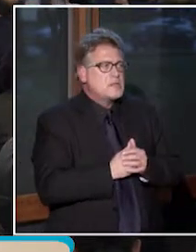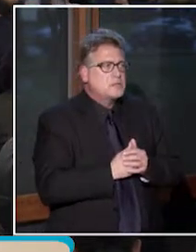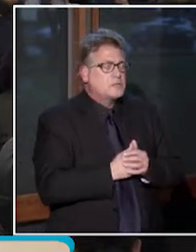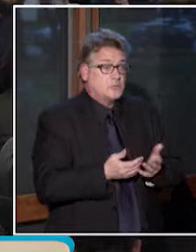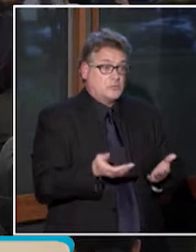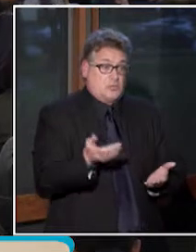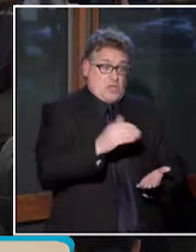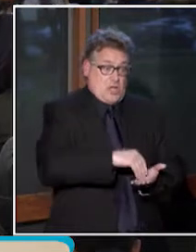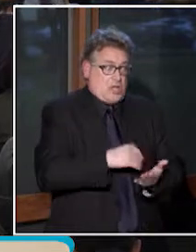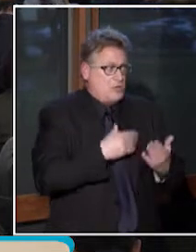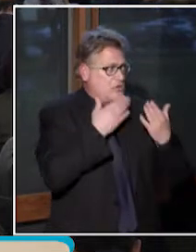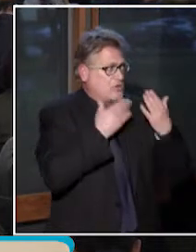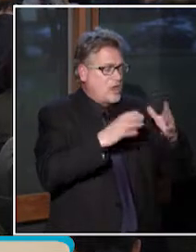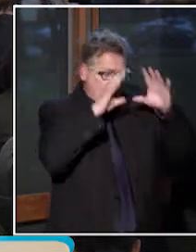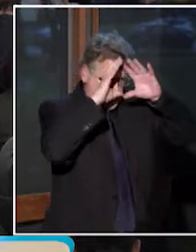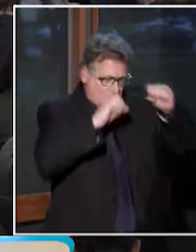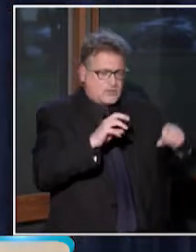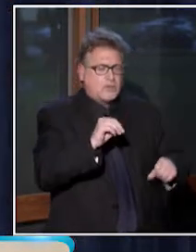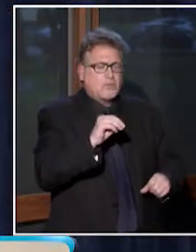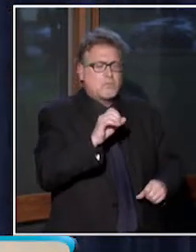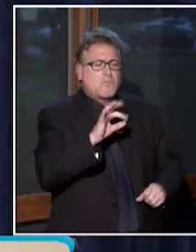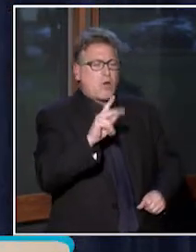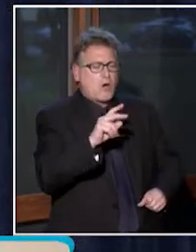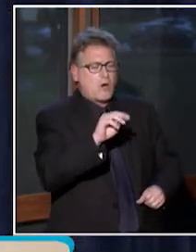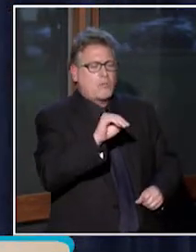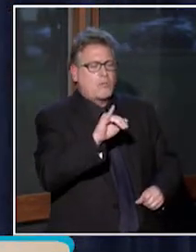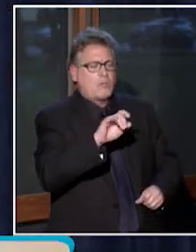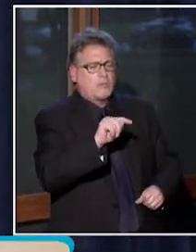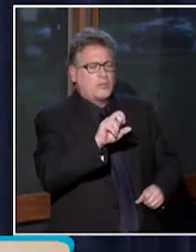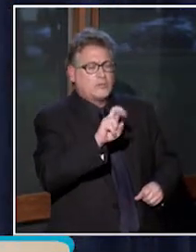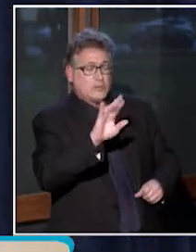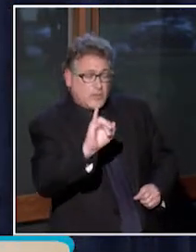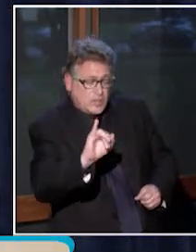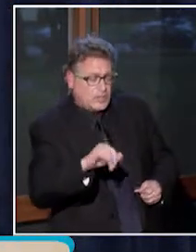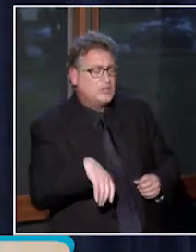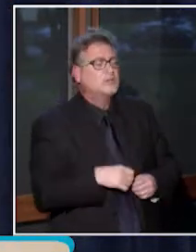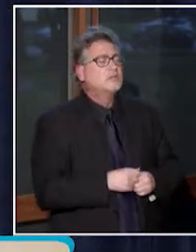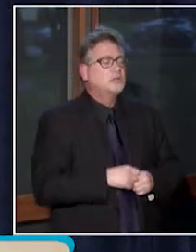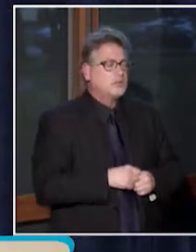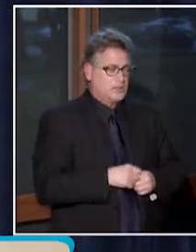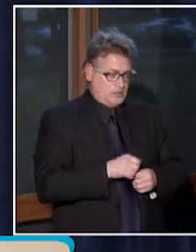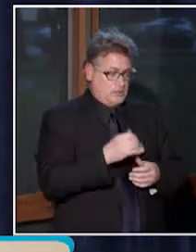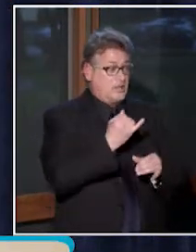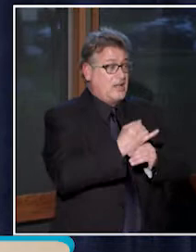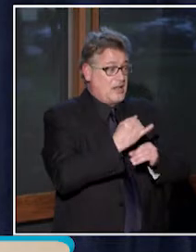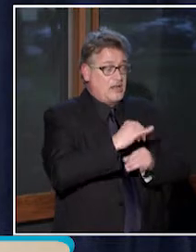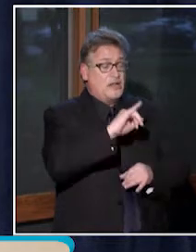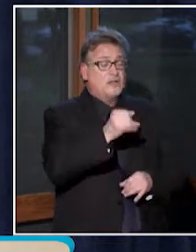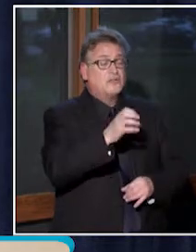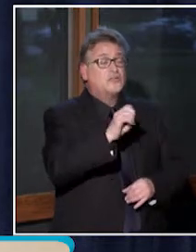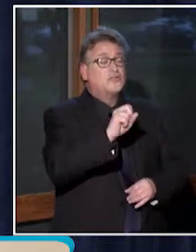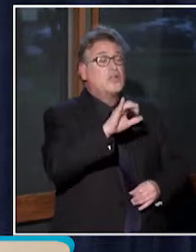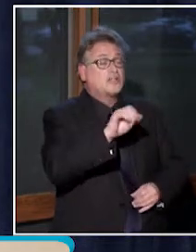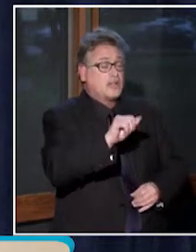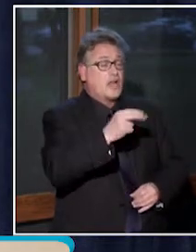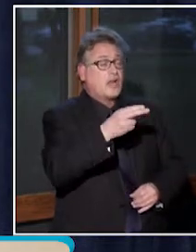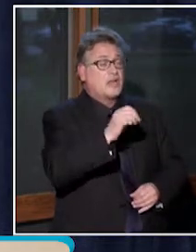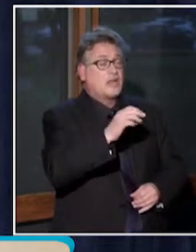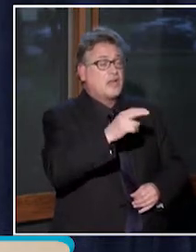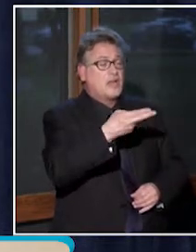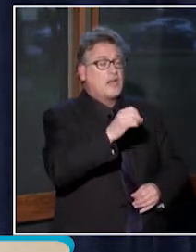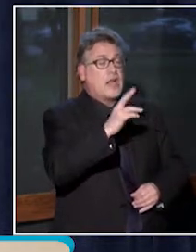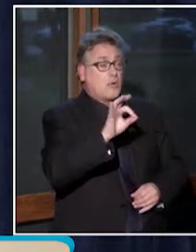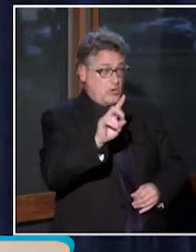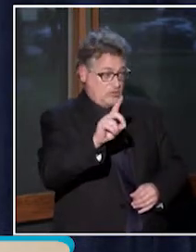want to thank President Mark Matsuini. I want to thank College Campus President Dr. Jessica Howard, she's our campus